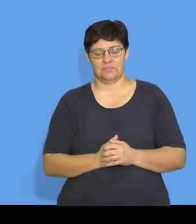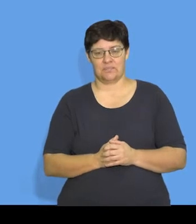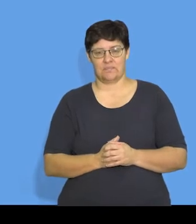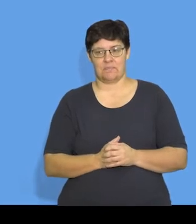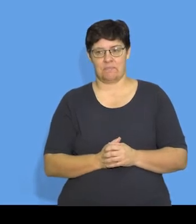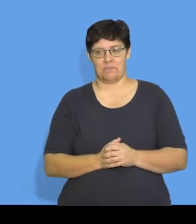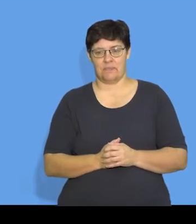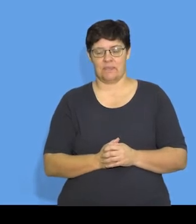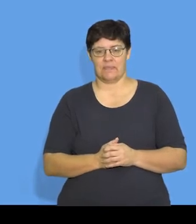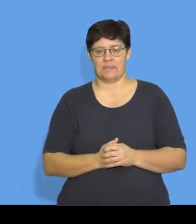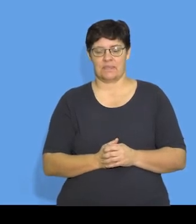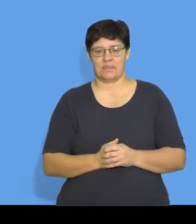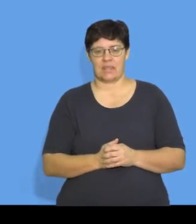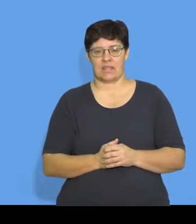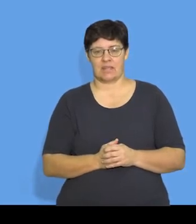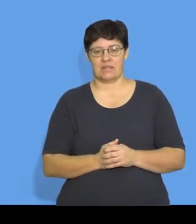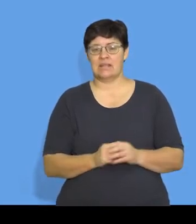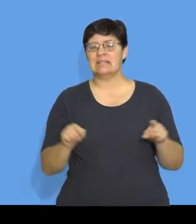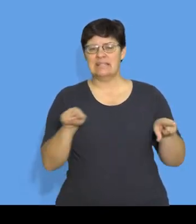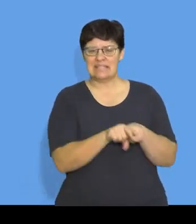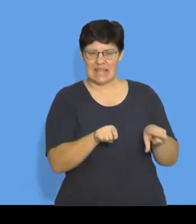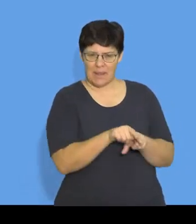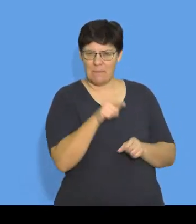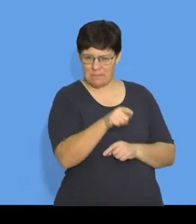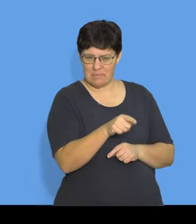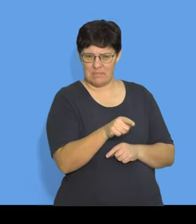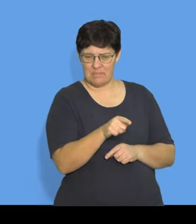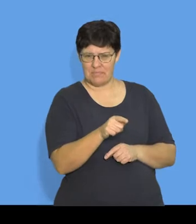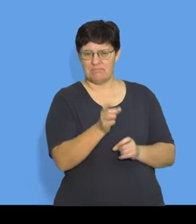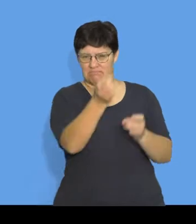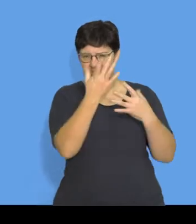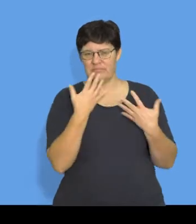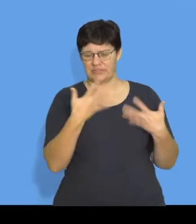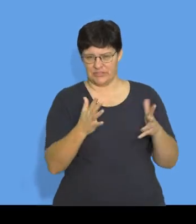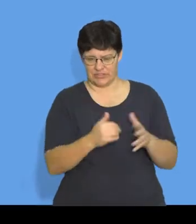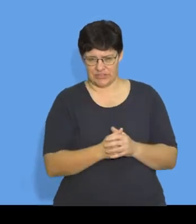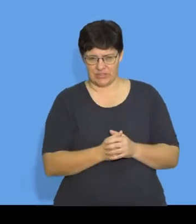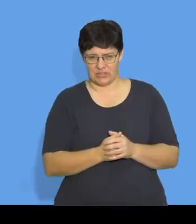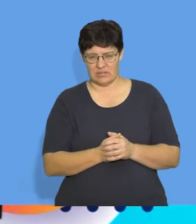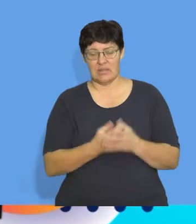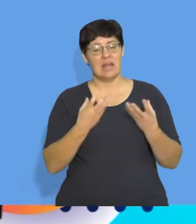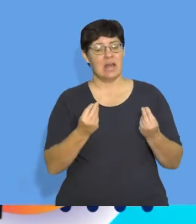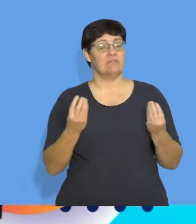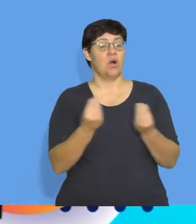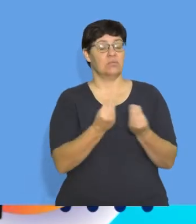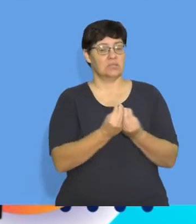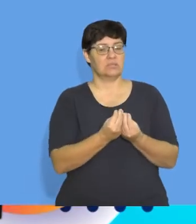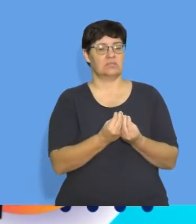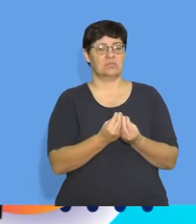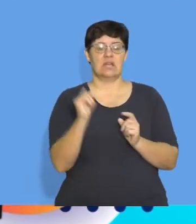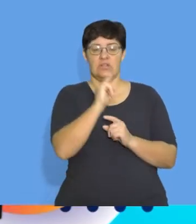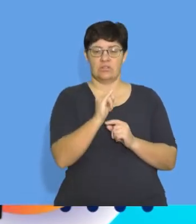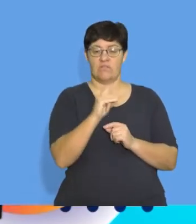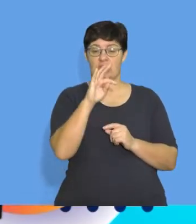using the same one I just told you. Now we have an object that has an initial velocity that's